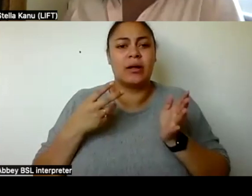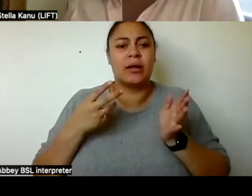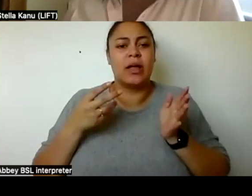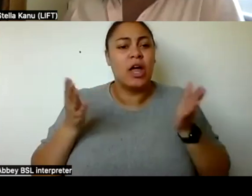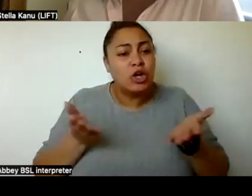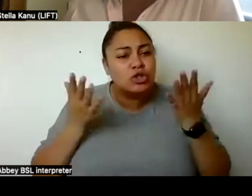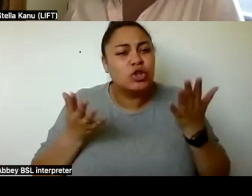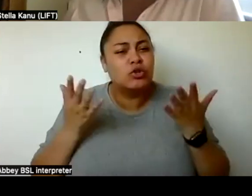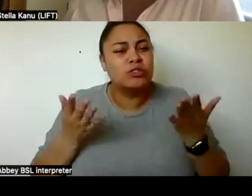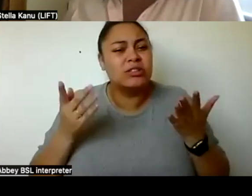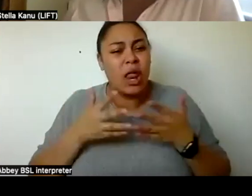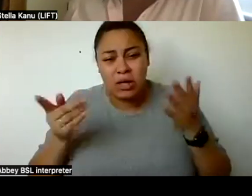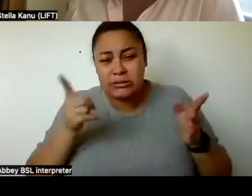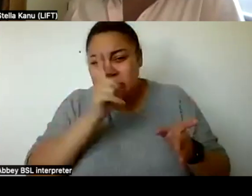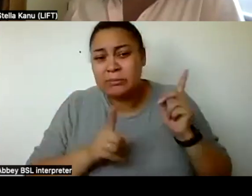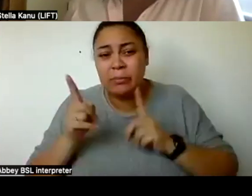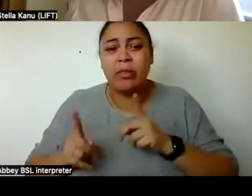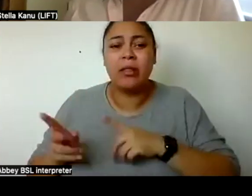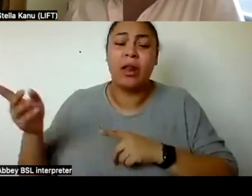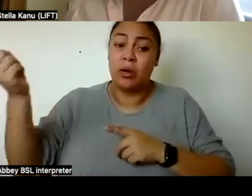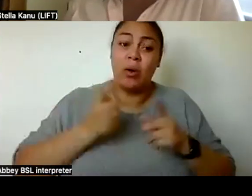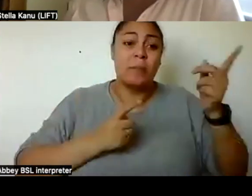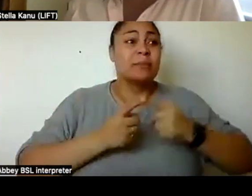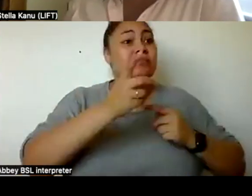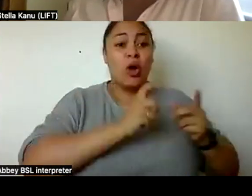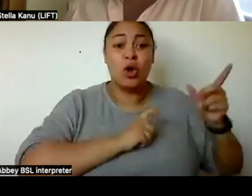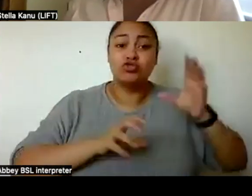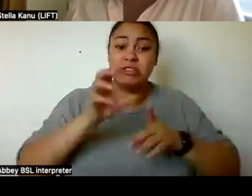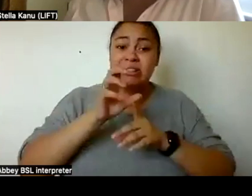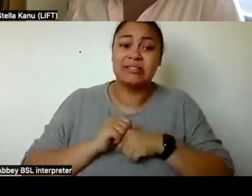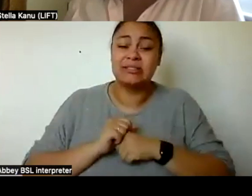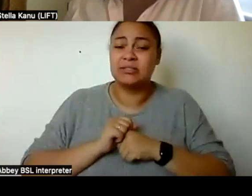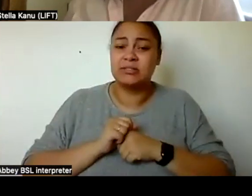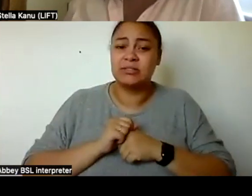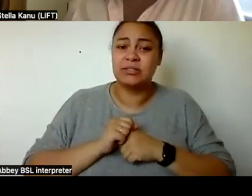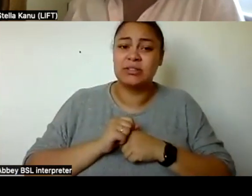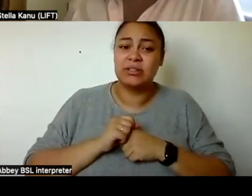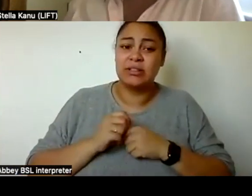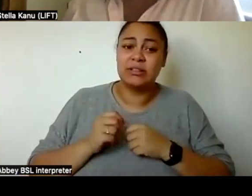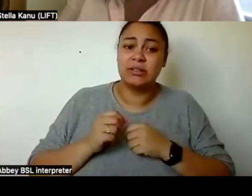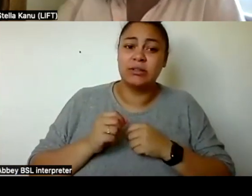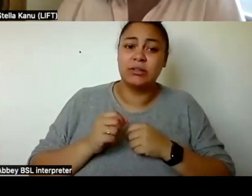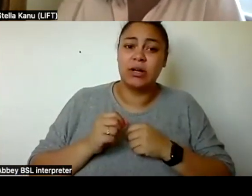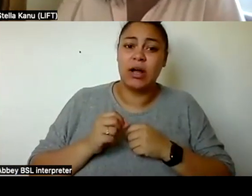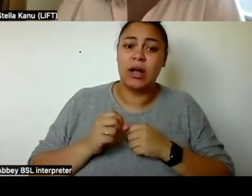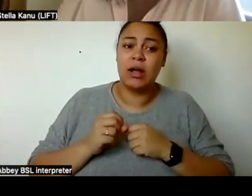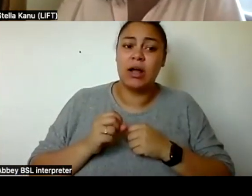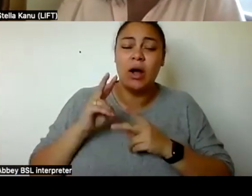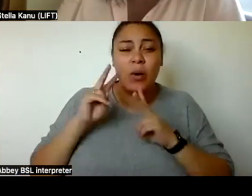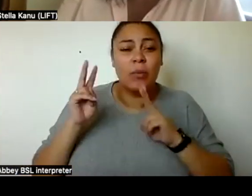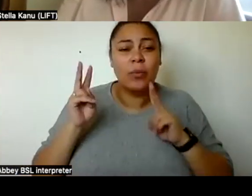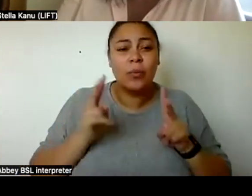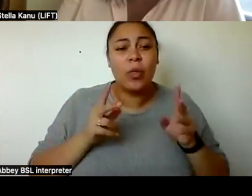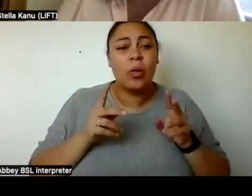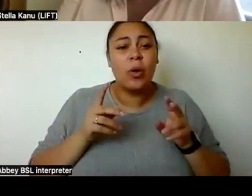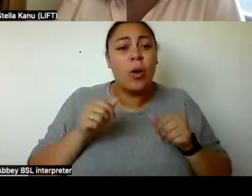of people to come from other countries to perform at Lyft. And so there's been a sense of having to look at the processes